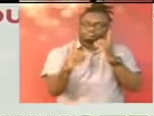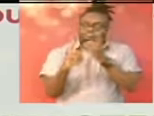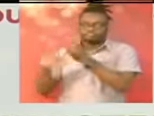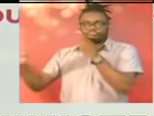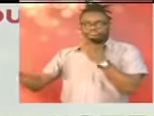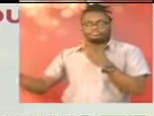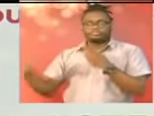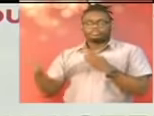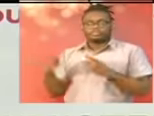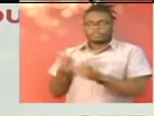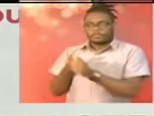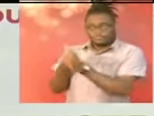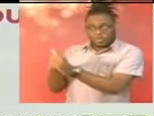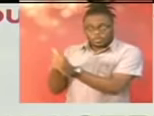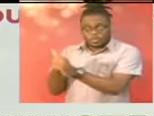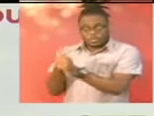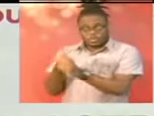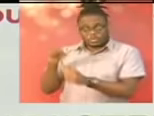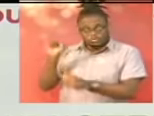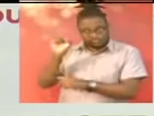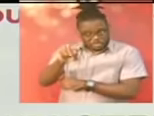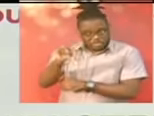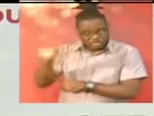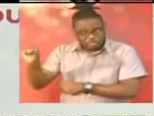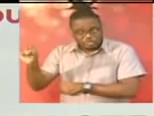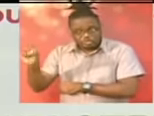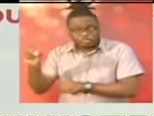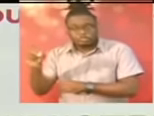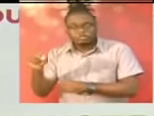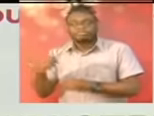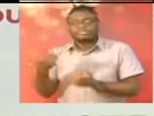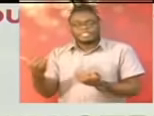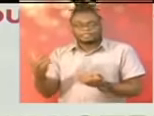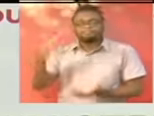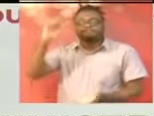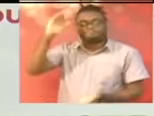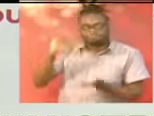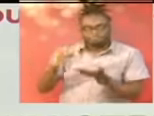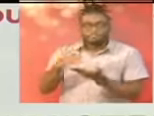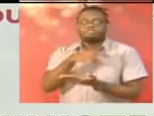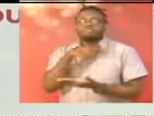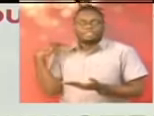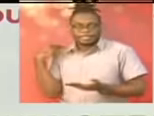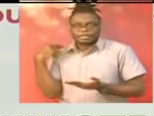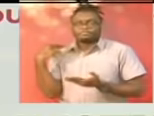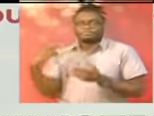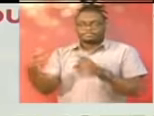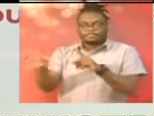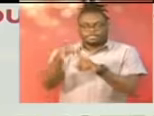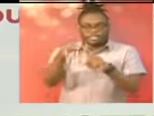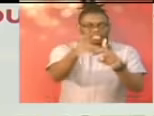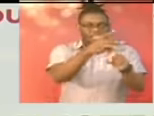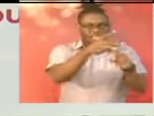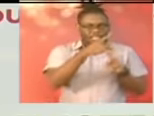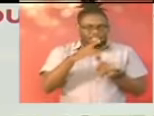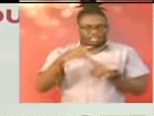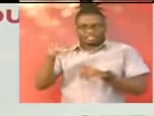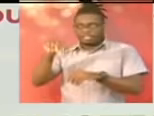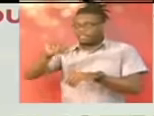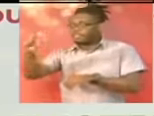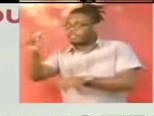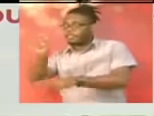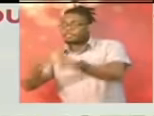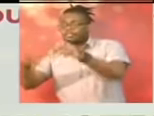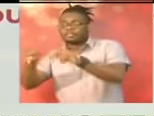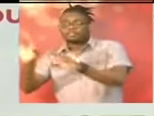for people to reduce their risk of transmitting to others. And while we can't say geographically that there is a